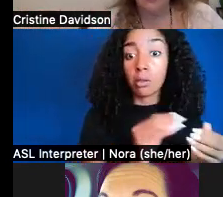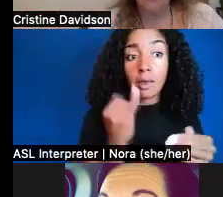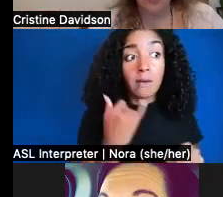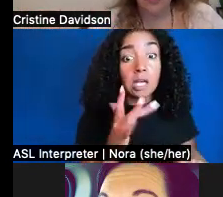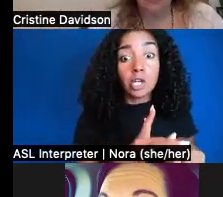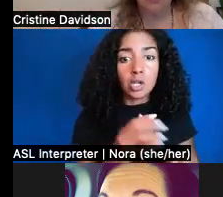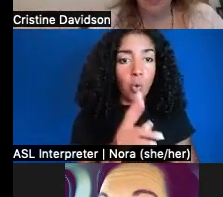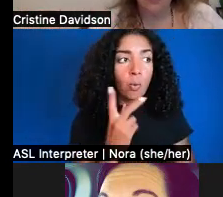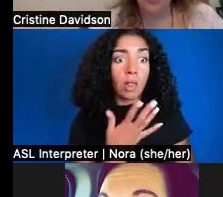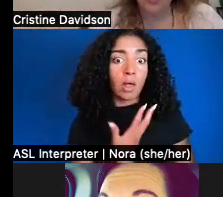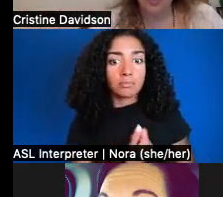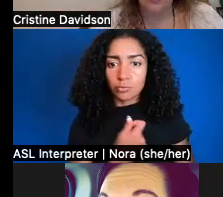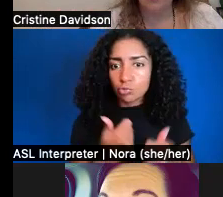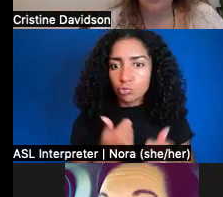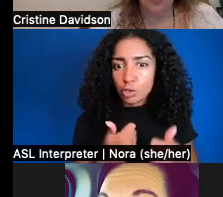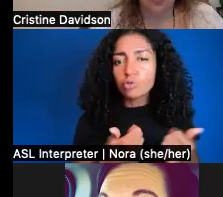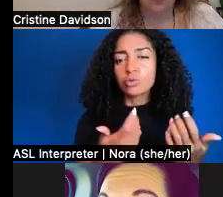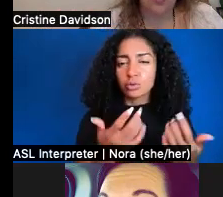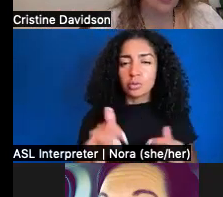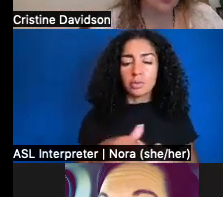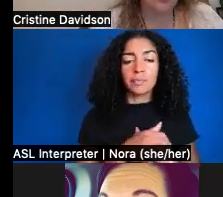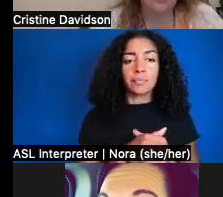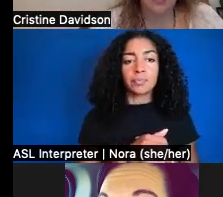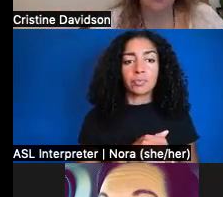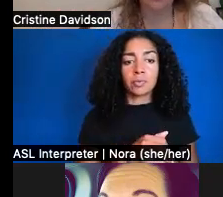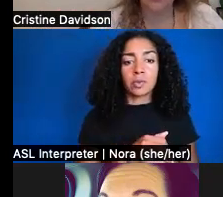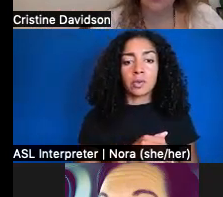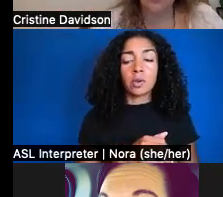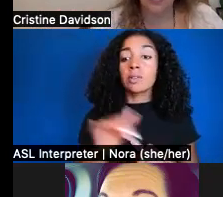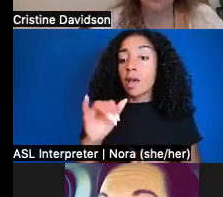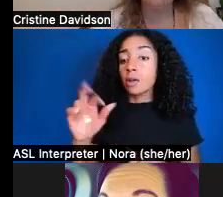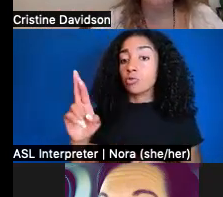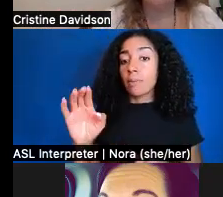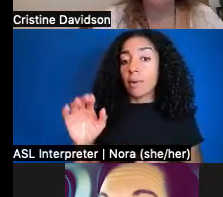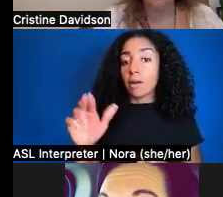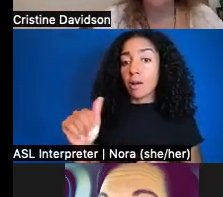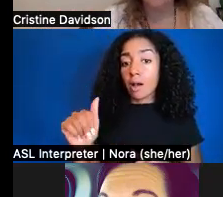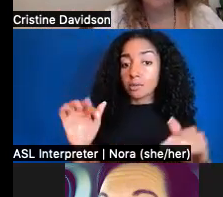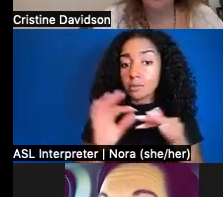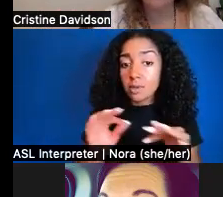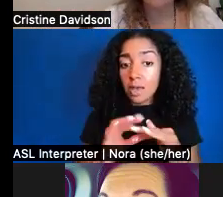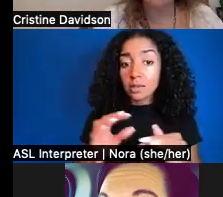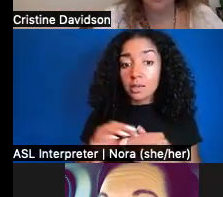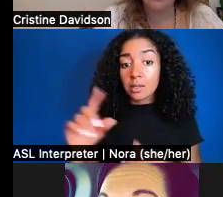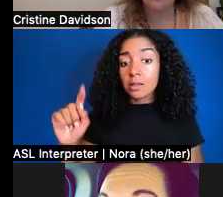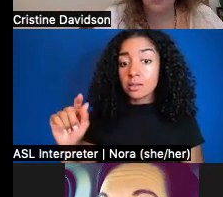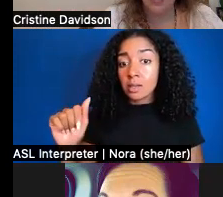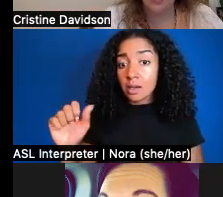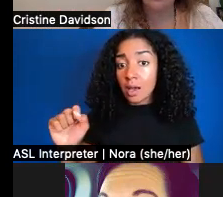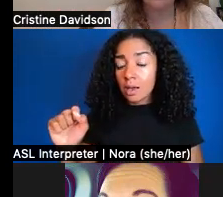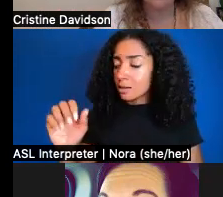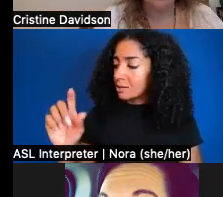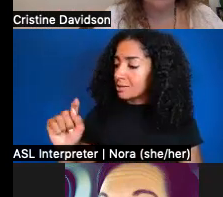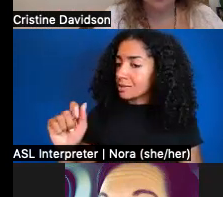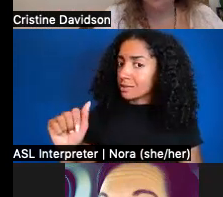And then kind of what Rebecca was just talking about, Takashila said, or creator said, assuring the rightness of the